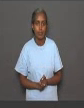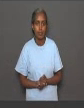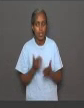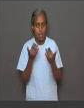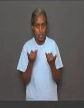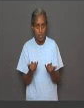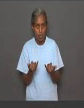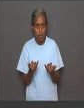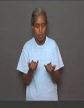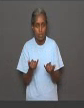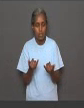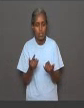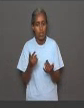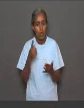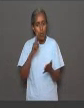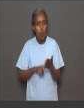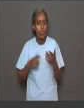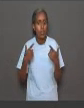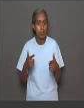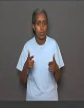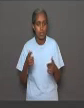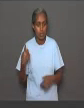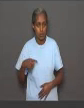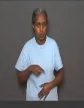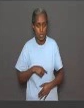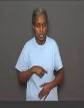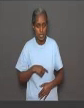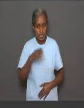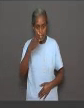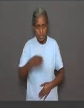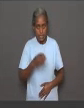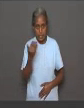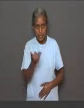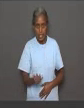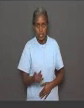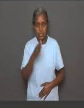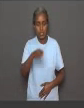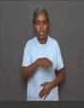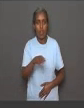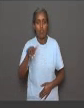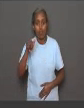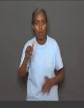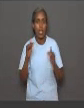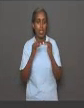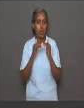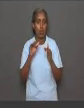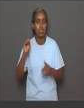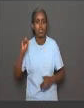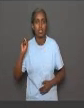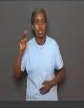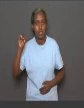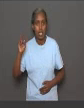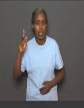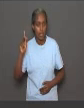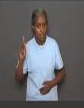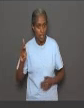Now let us see what happens when we sketch the graph of y equals sine